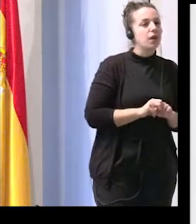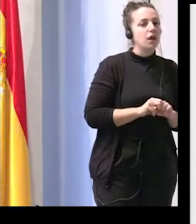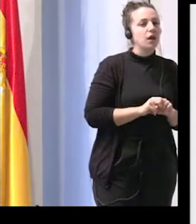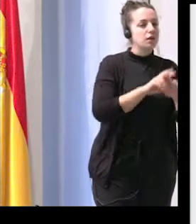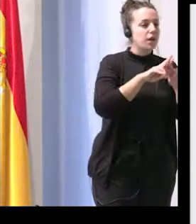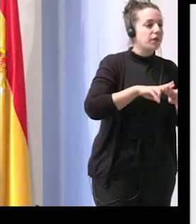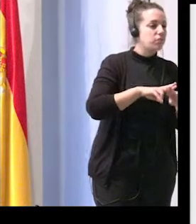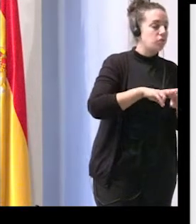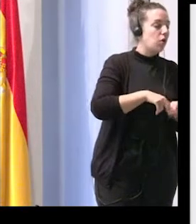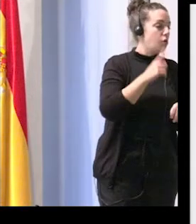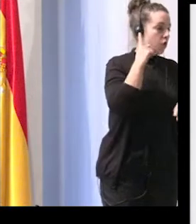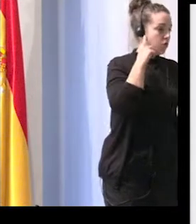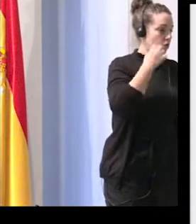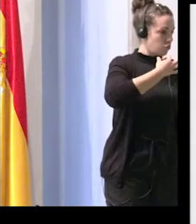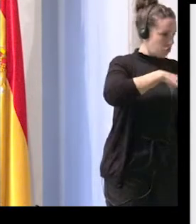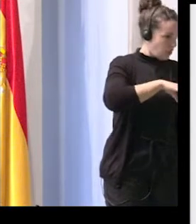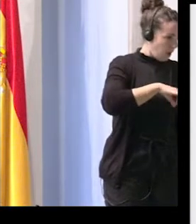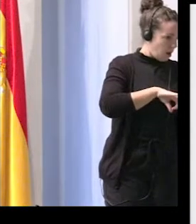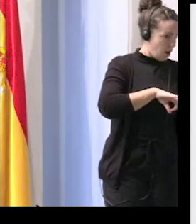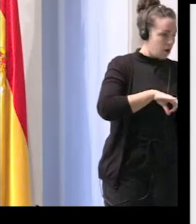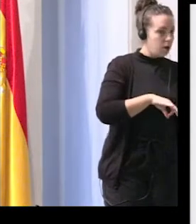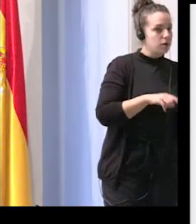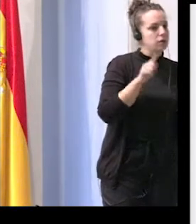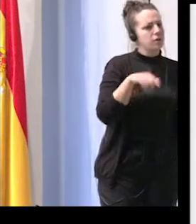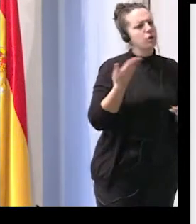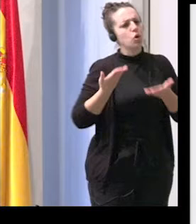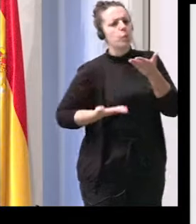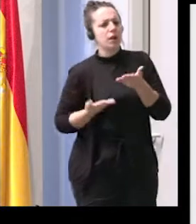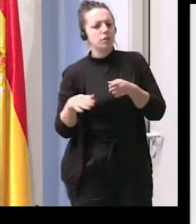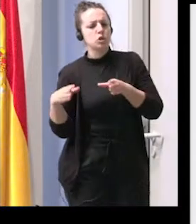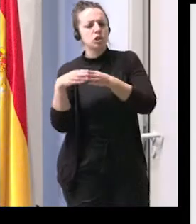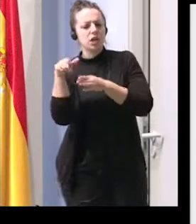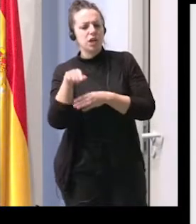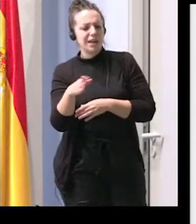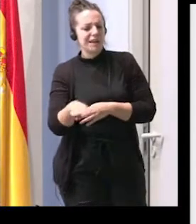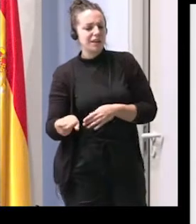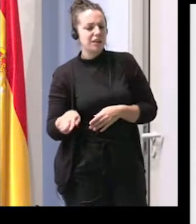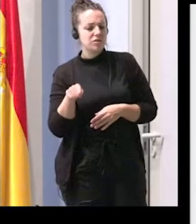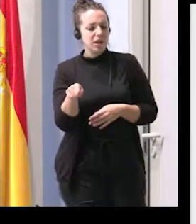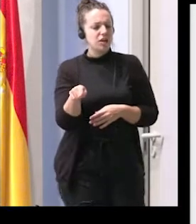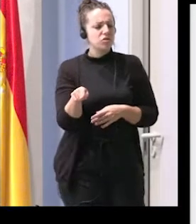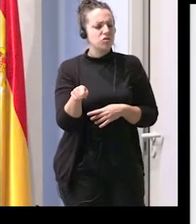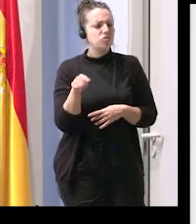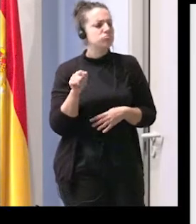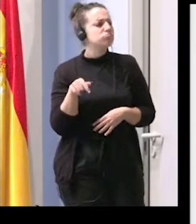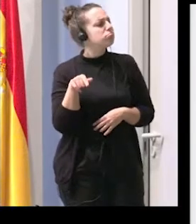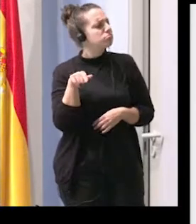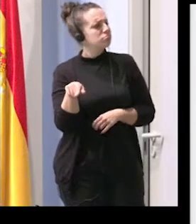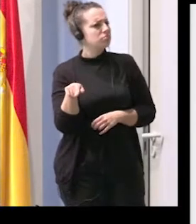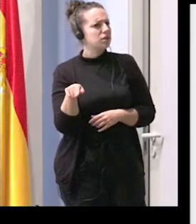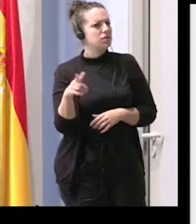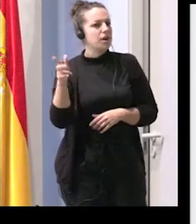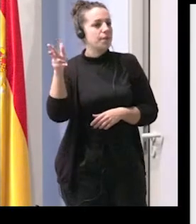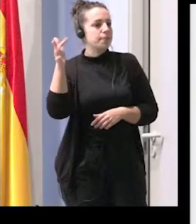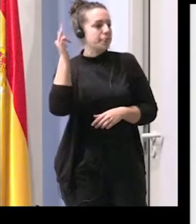ear, and comparing them to children who have bilateral deafness, but they got 2 cochlear implants at the